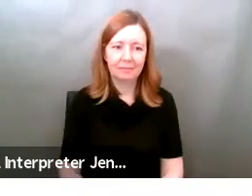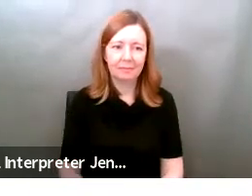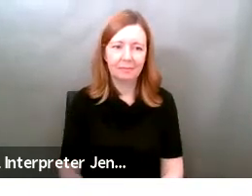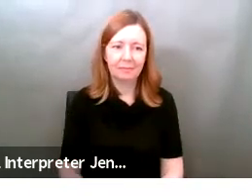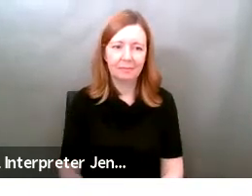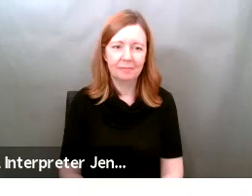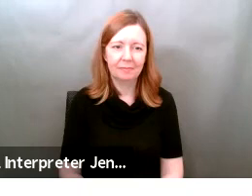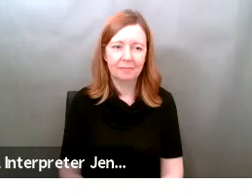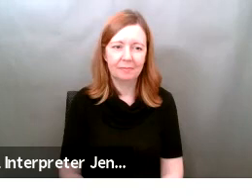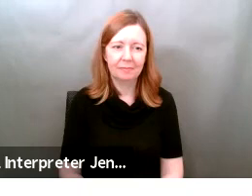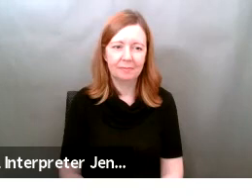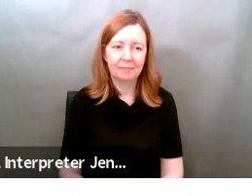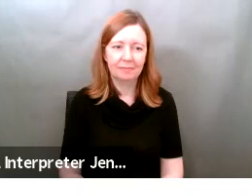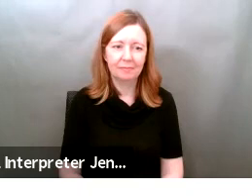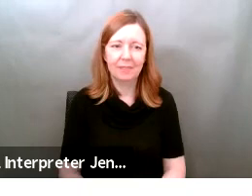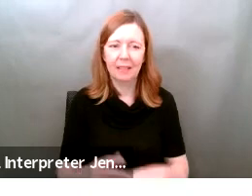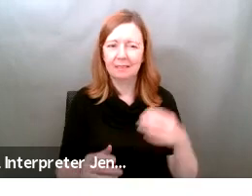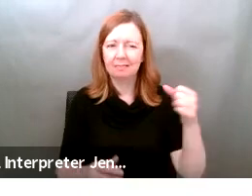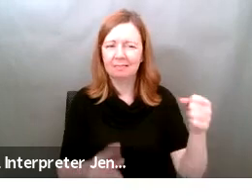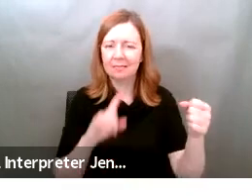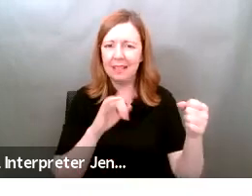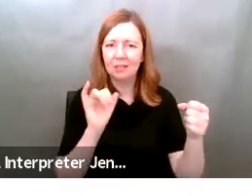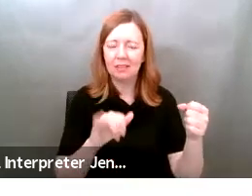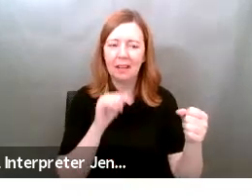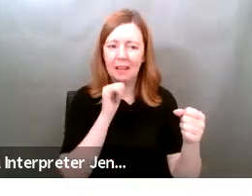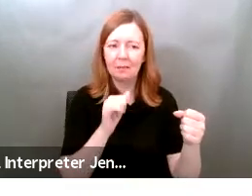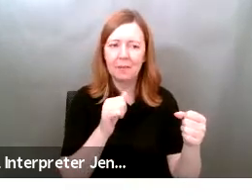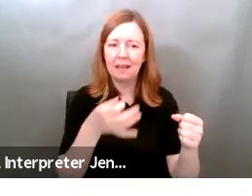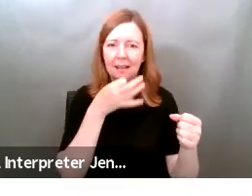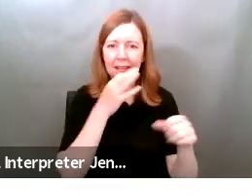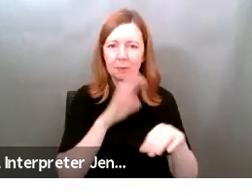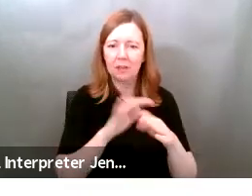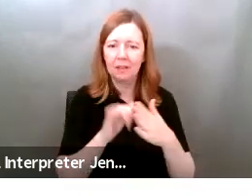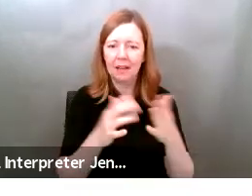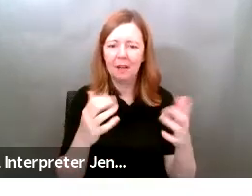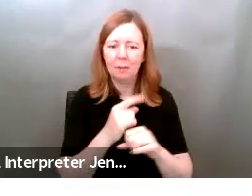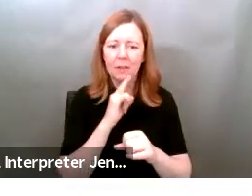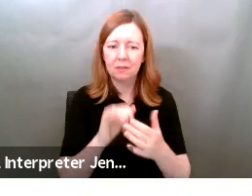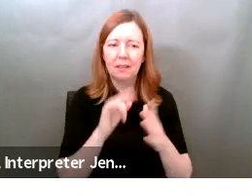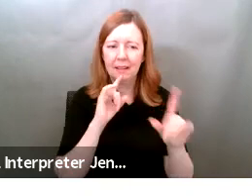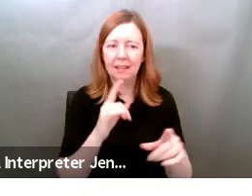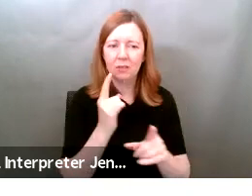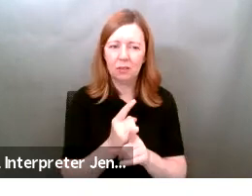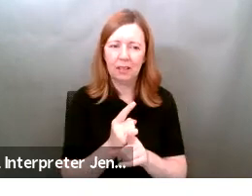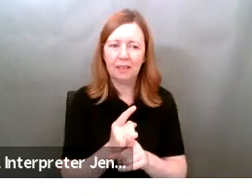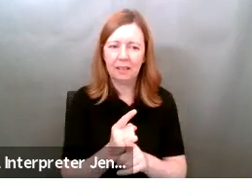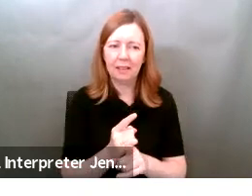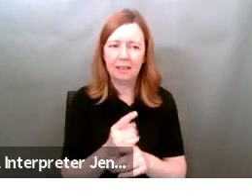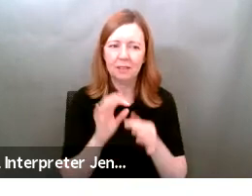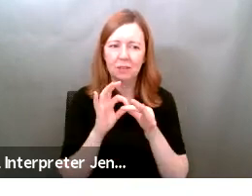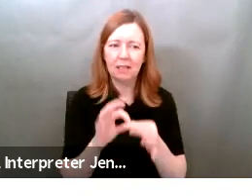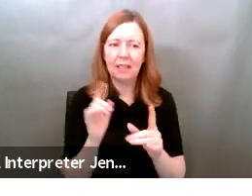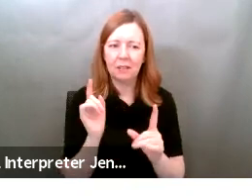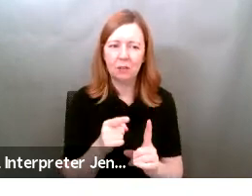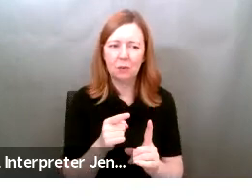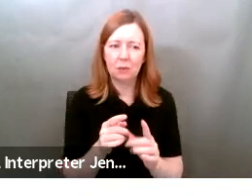I think I might hold off on answering this since I'm not an expert on this, and I just want to make sure I answer it correctly. It's relating